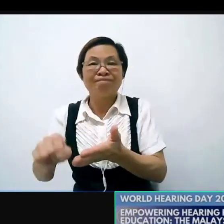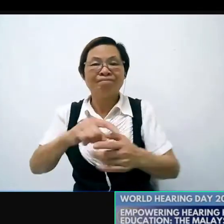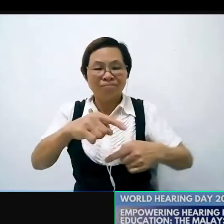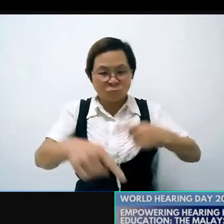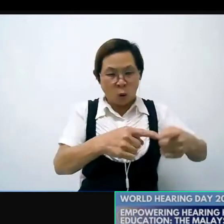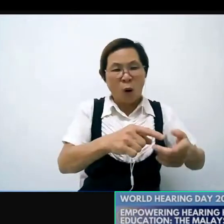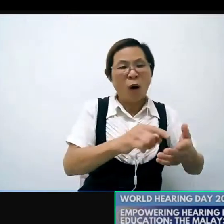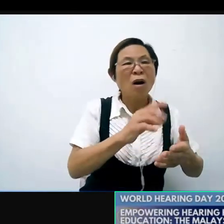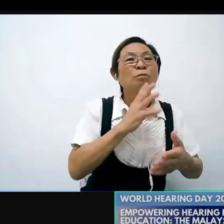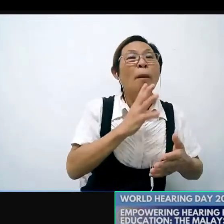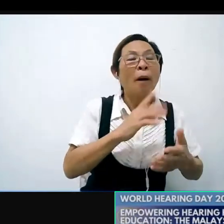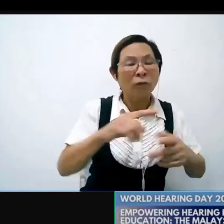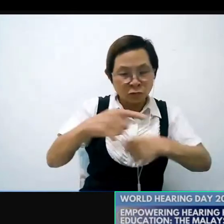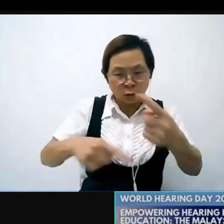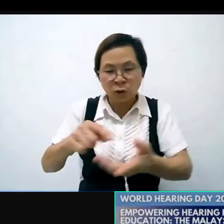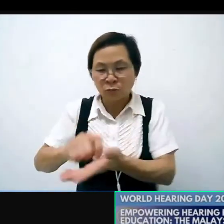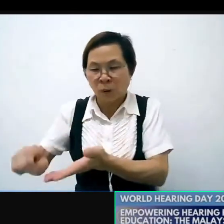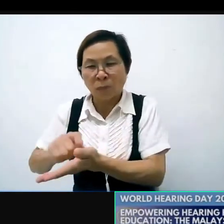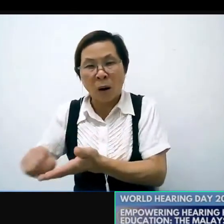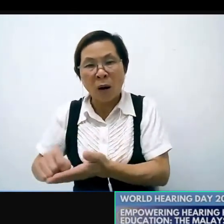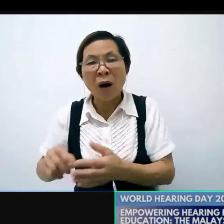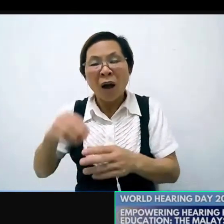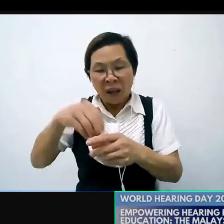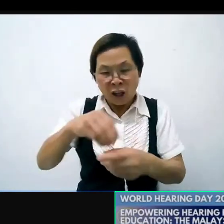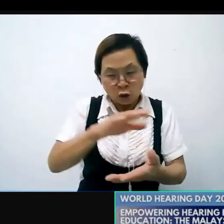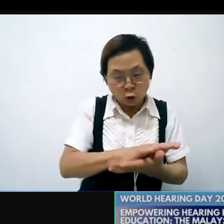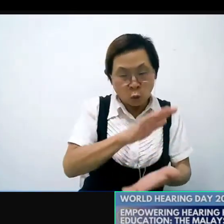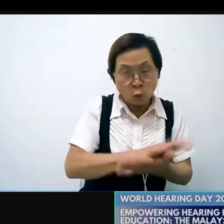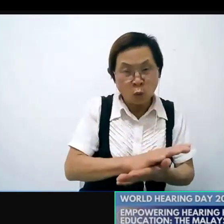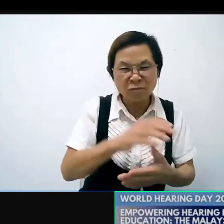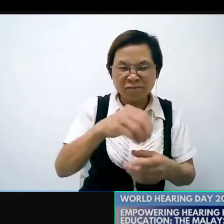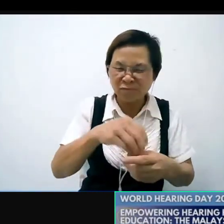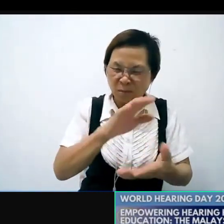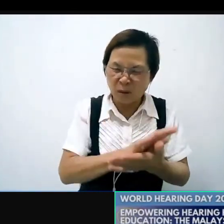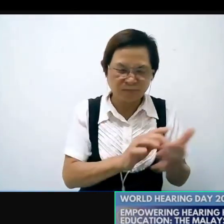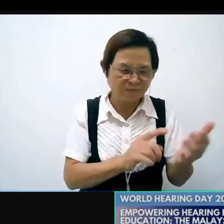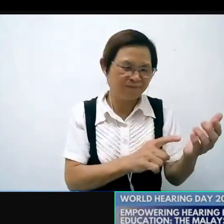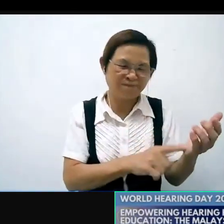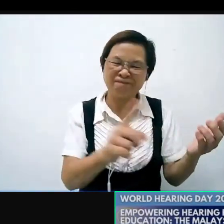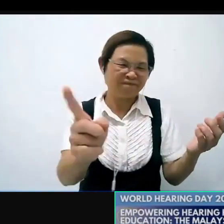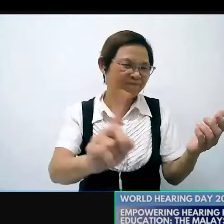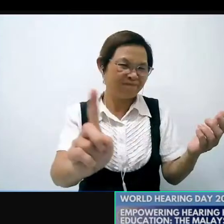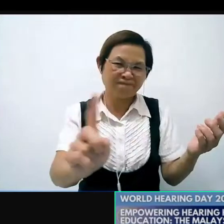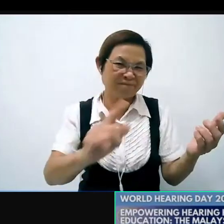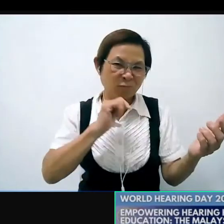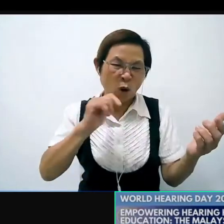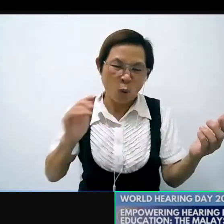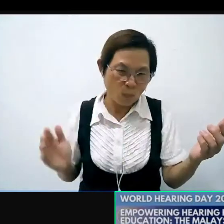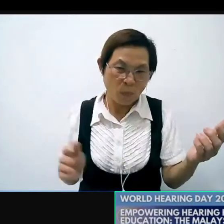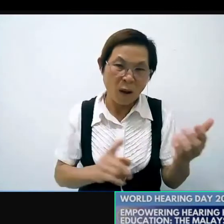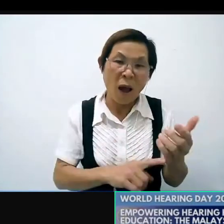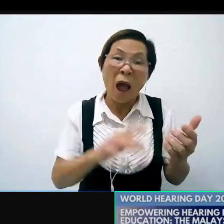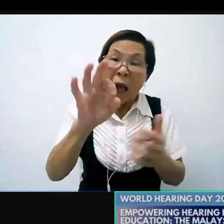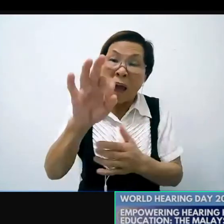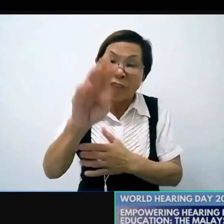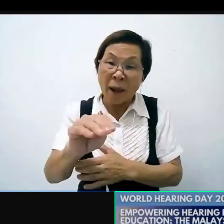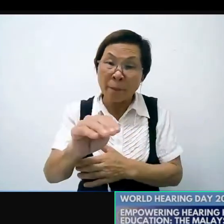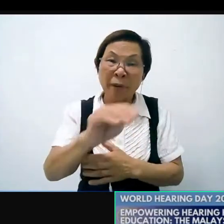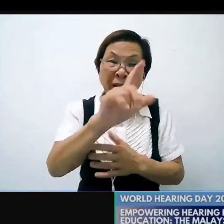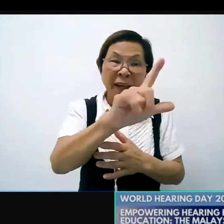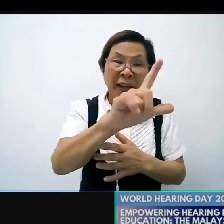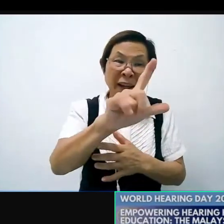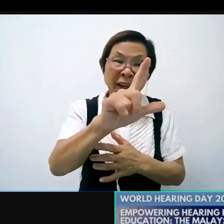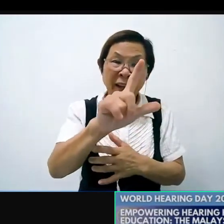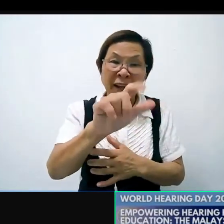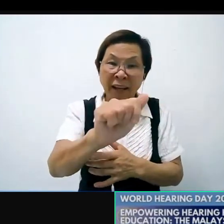the school, perhaps the mobile phones is not so encouraged. So the FM system, ALDs,